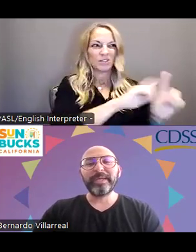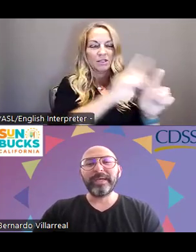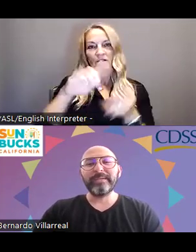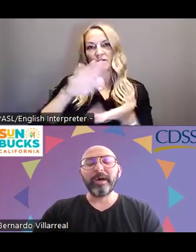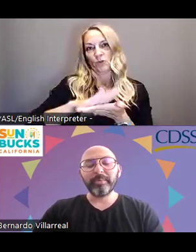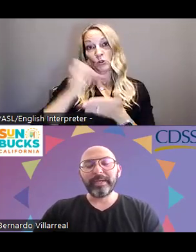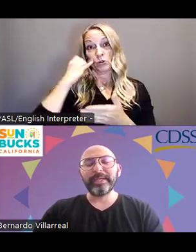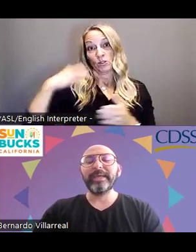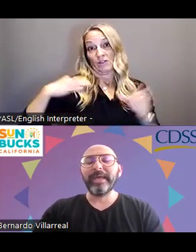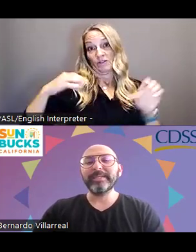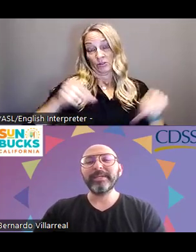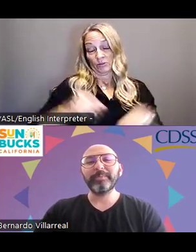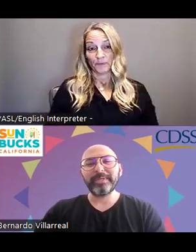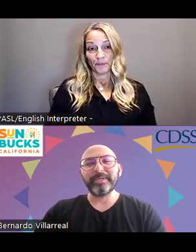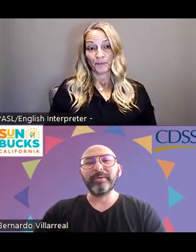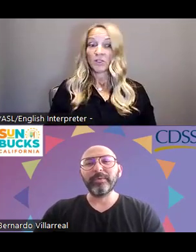Schools operating